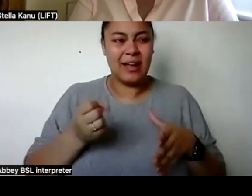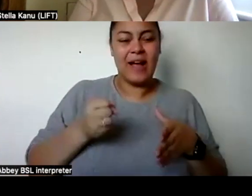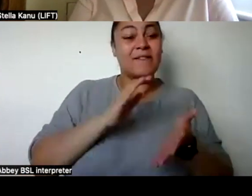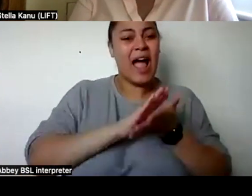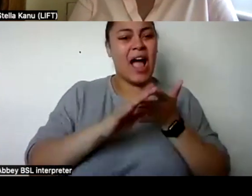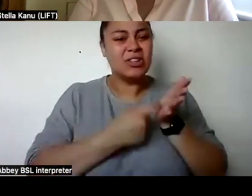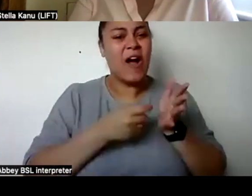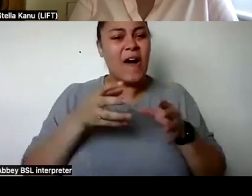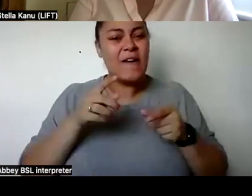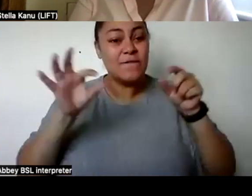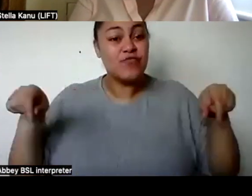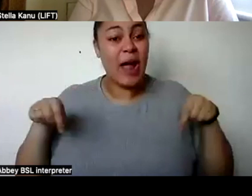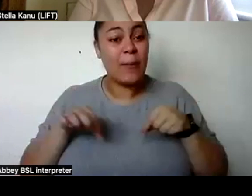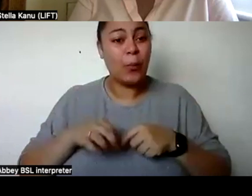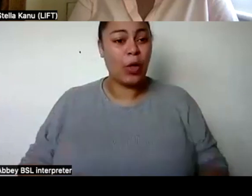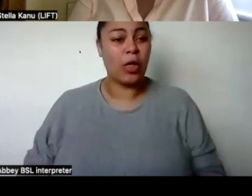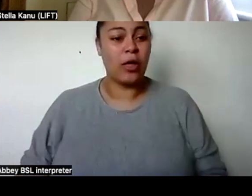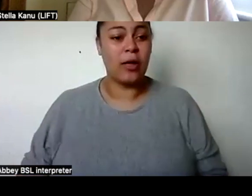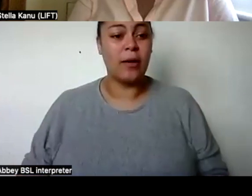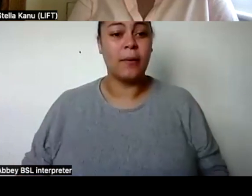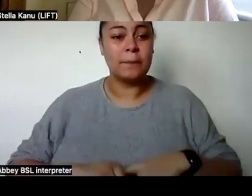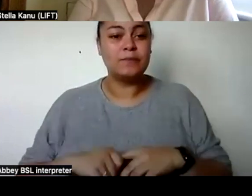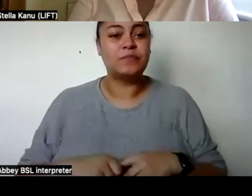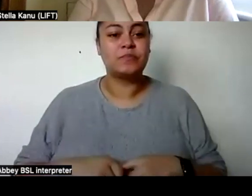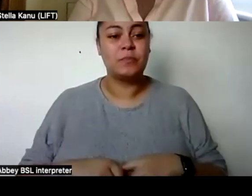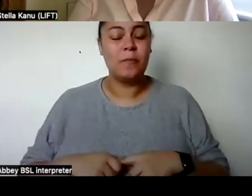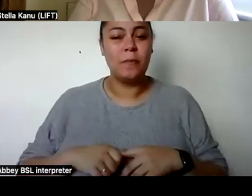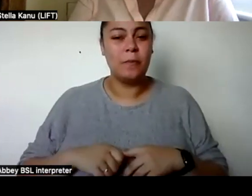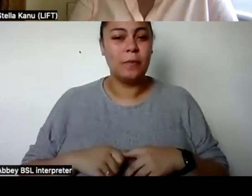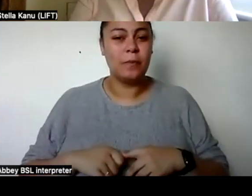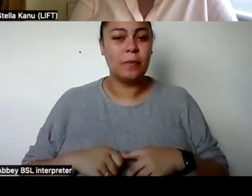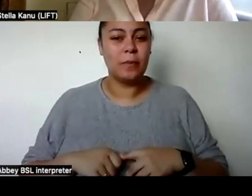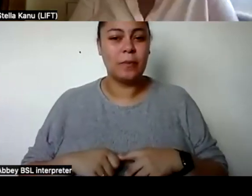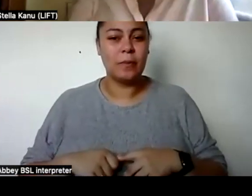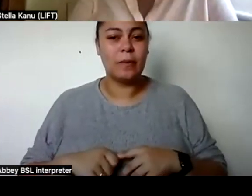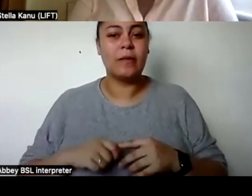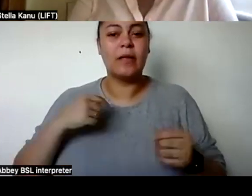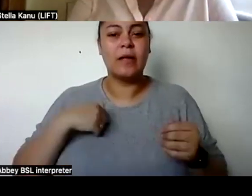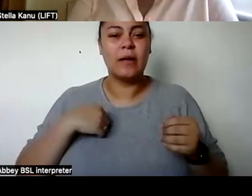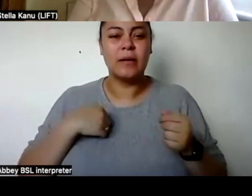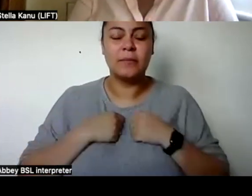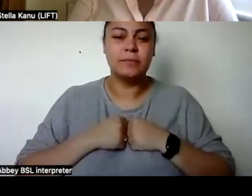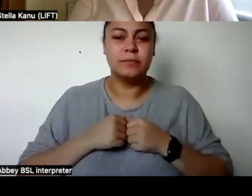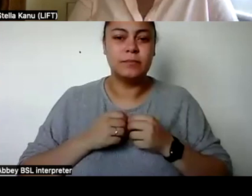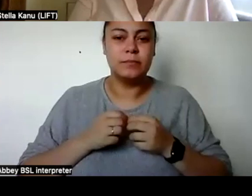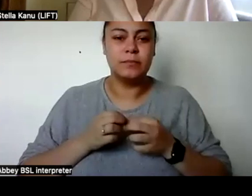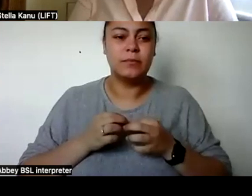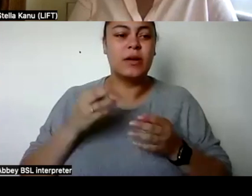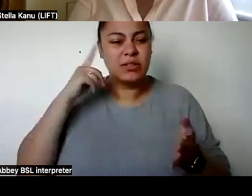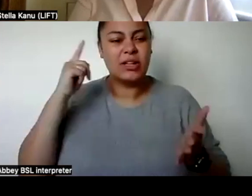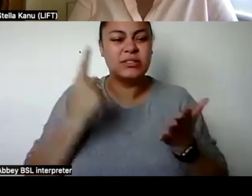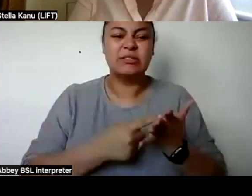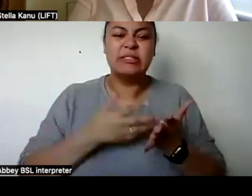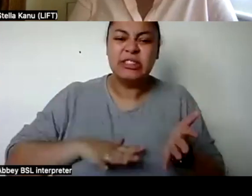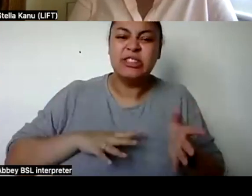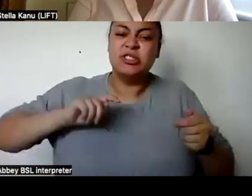HR framework. There were a few experiences or programs which defined the need for change for me. One of them